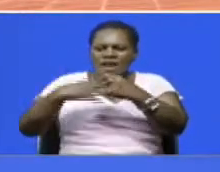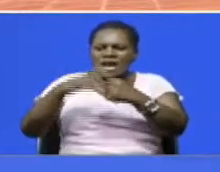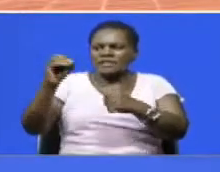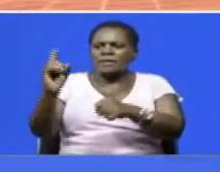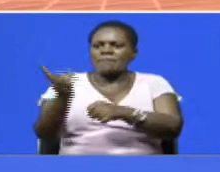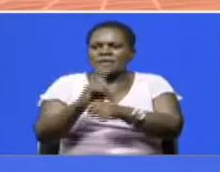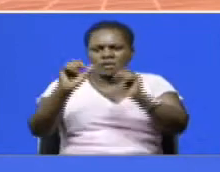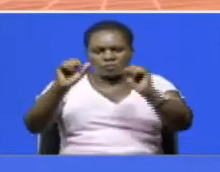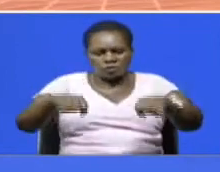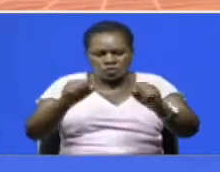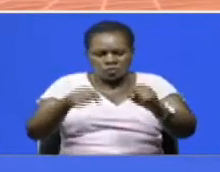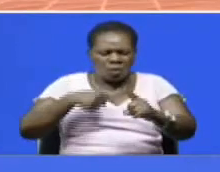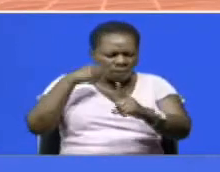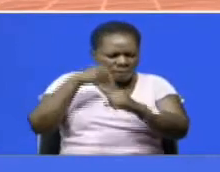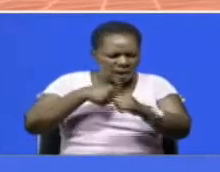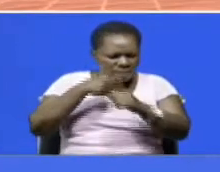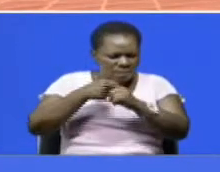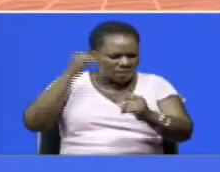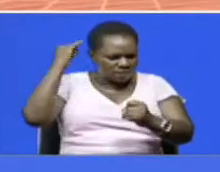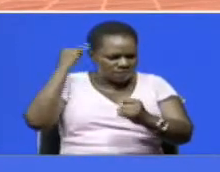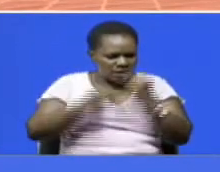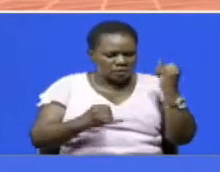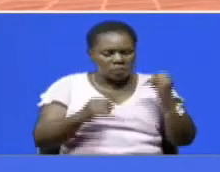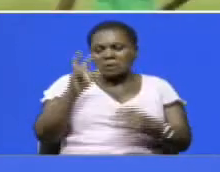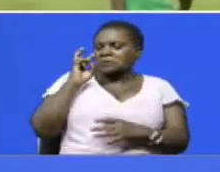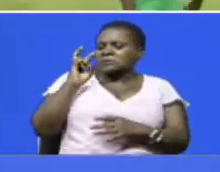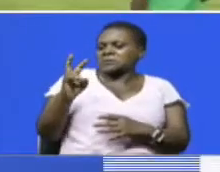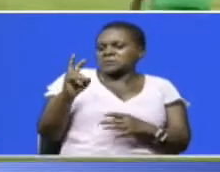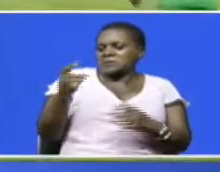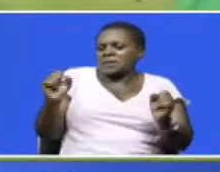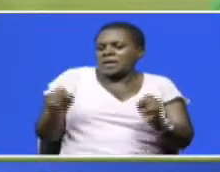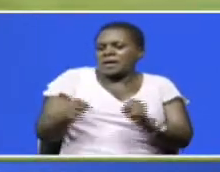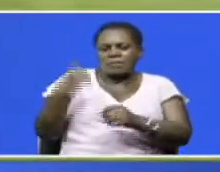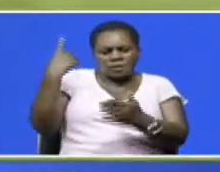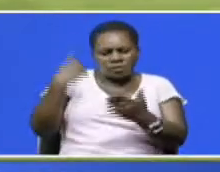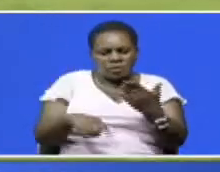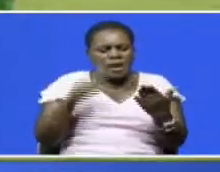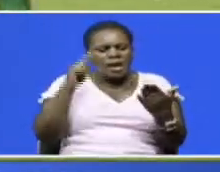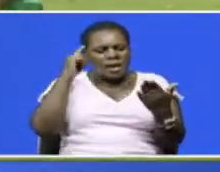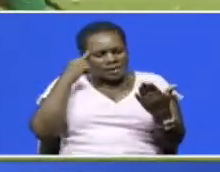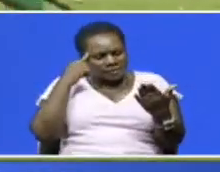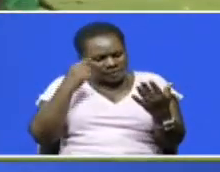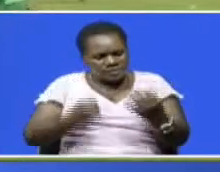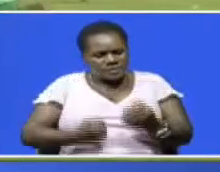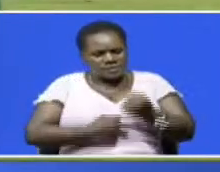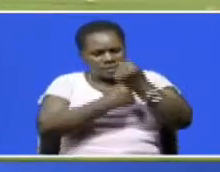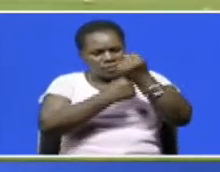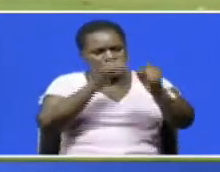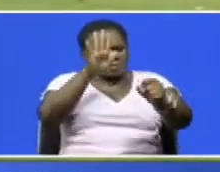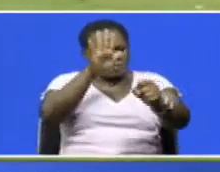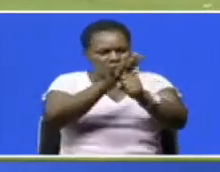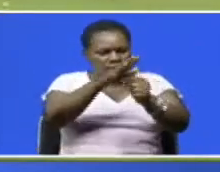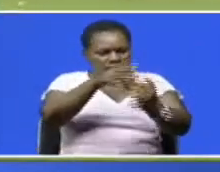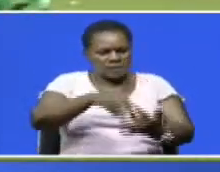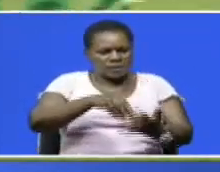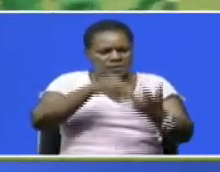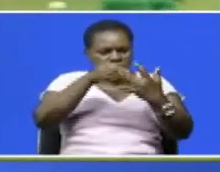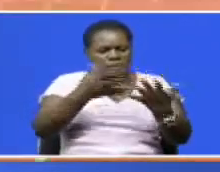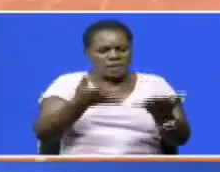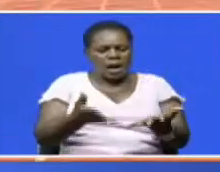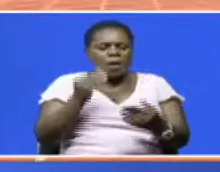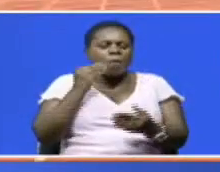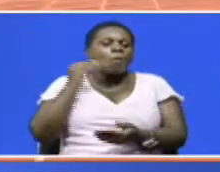it's possible we'll fight until the end and maybe we'll see what comes out. I think it will be a boost, especially now we are playing at